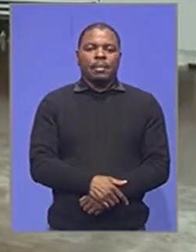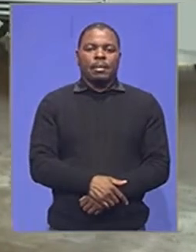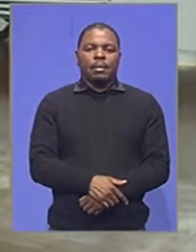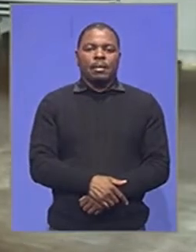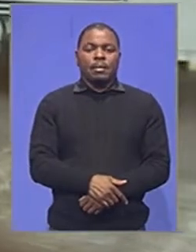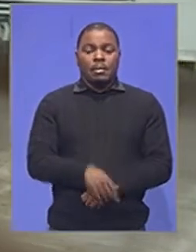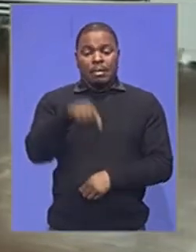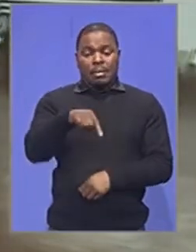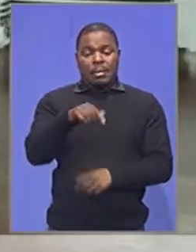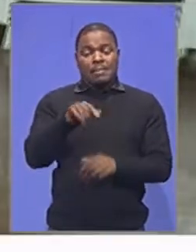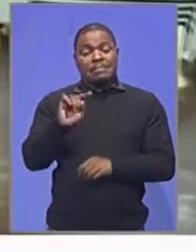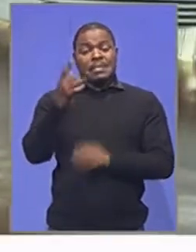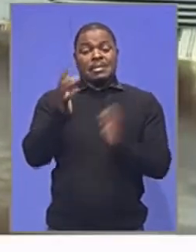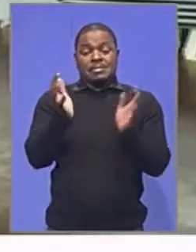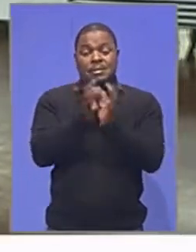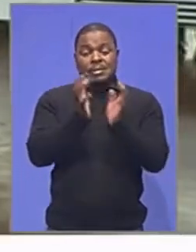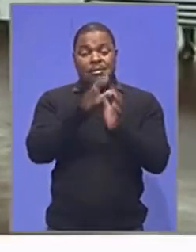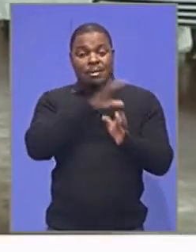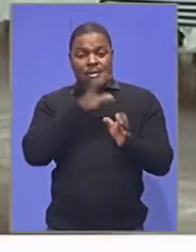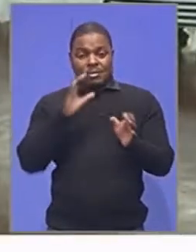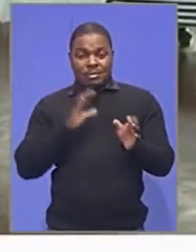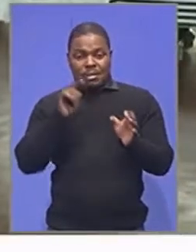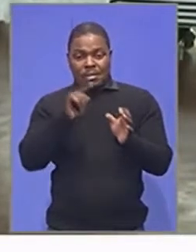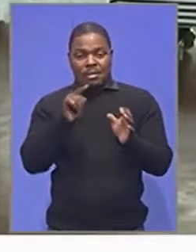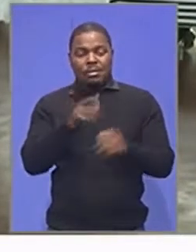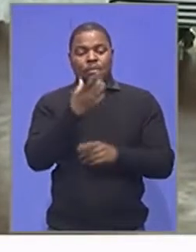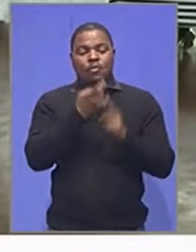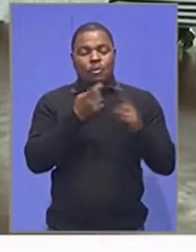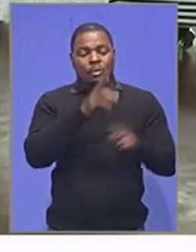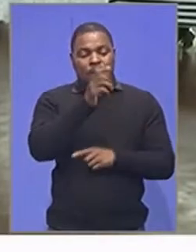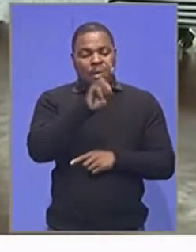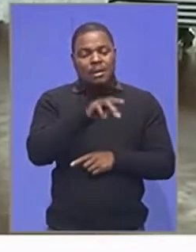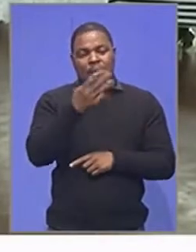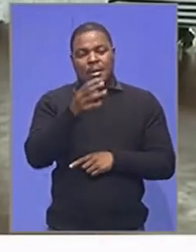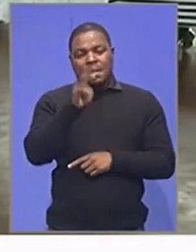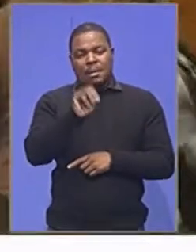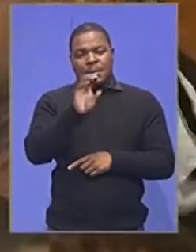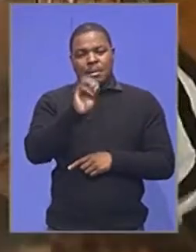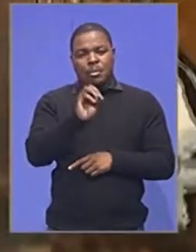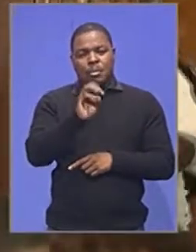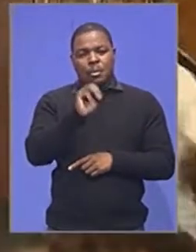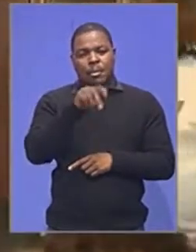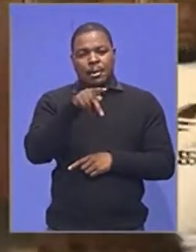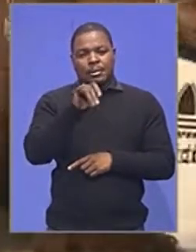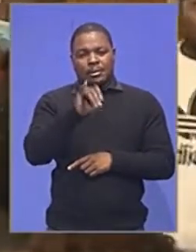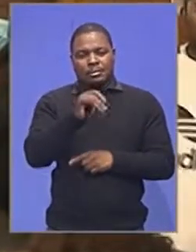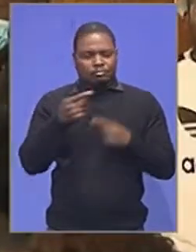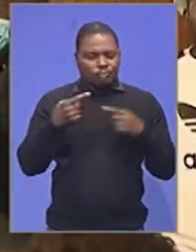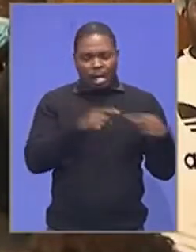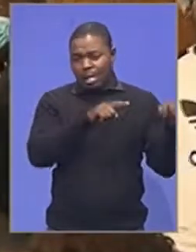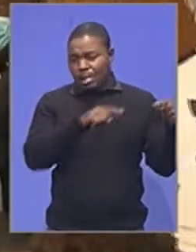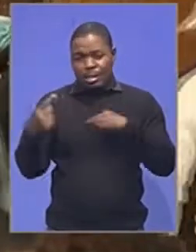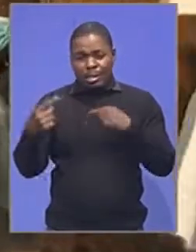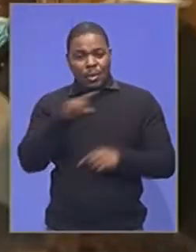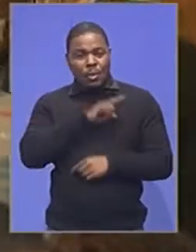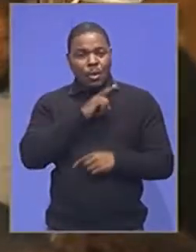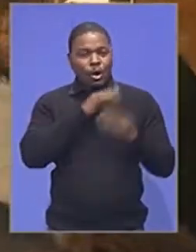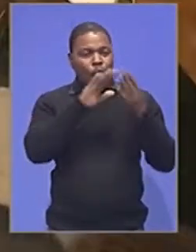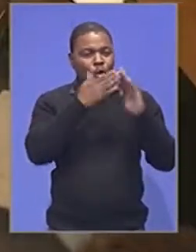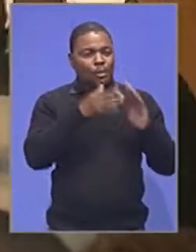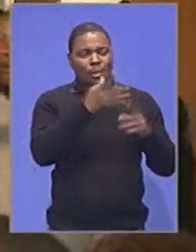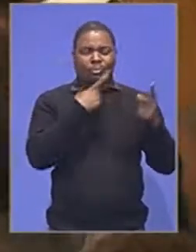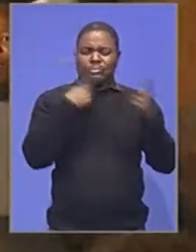Dingangisano mo kopanong ya ntlha ya ba lekgotla ba masepala wa Dr. Ruth Segomotsi Mompati jaaka bangwe ba baagi ba